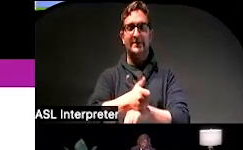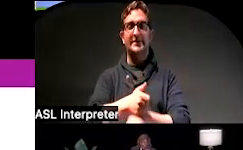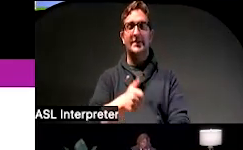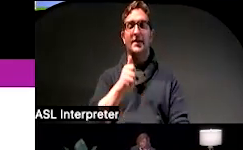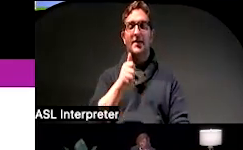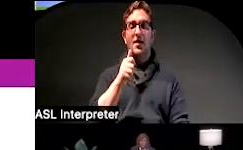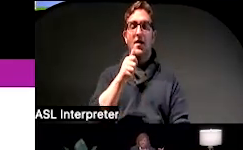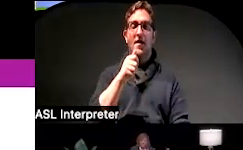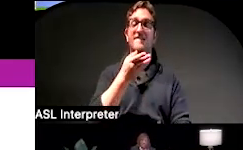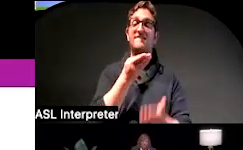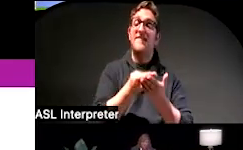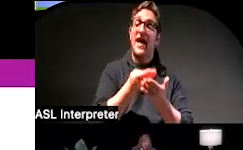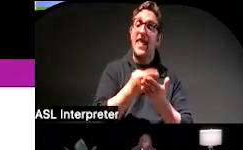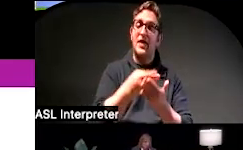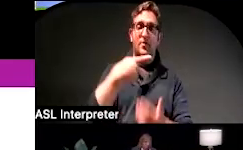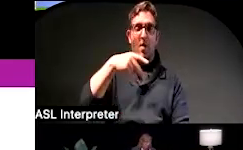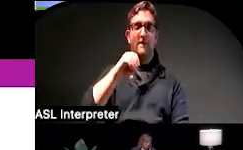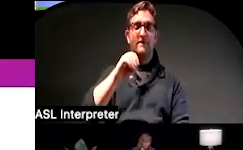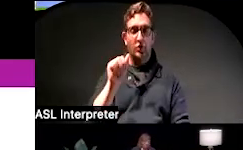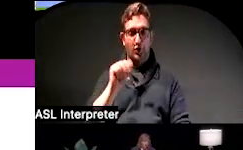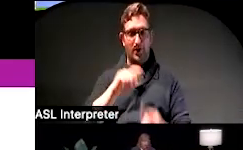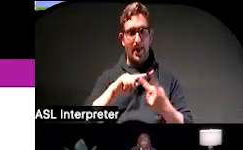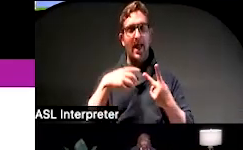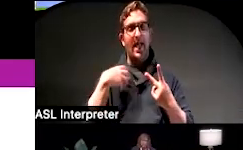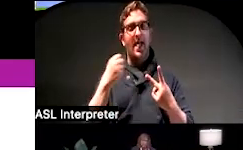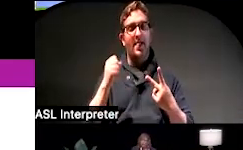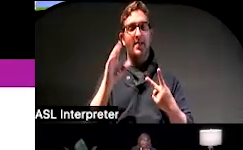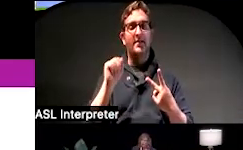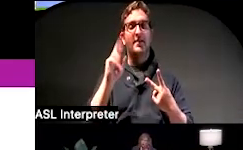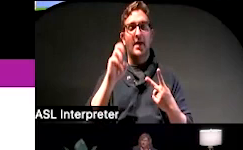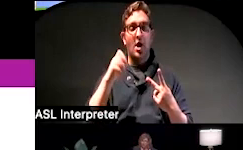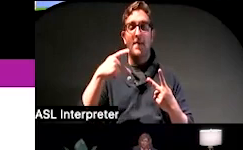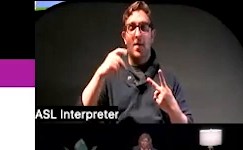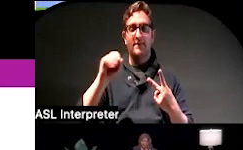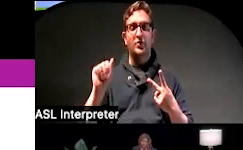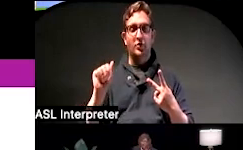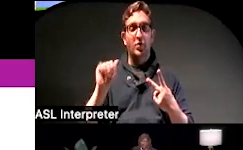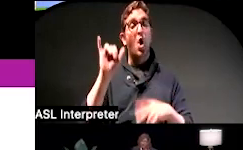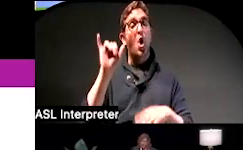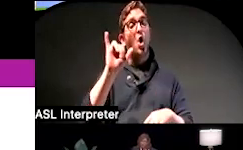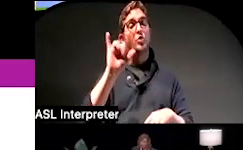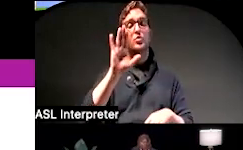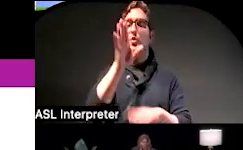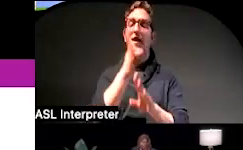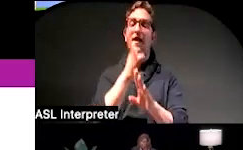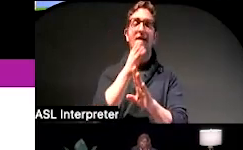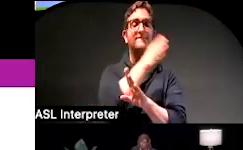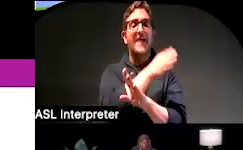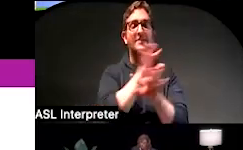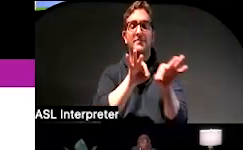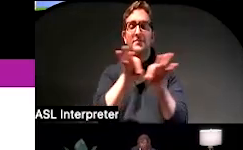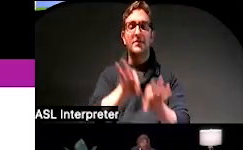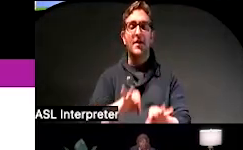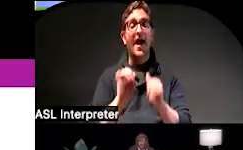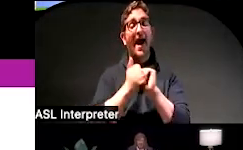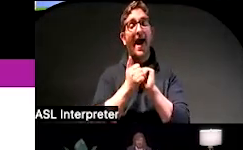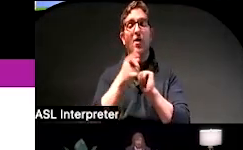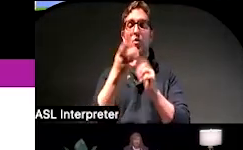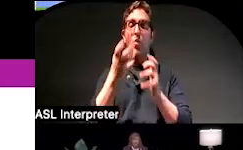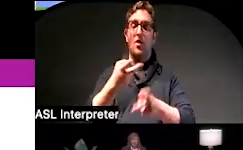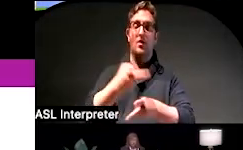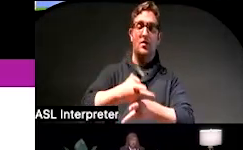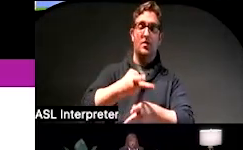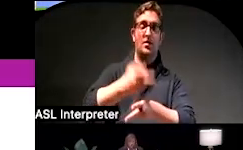attorney, we talked about that. Healthcare power of attorney, also your advance directives, how you want to be treated.